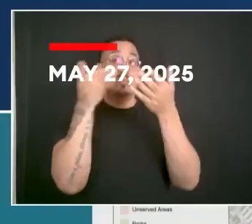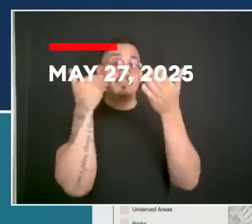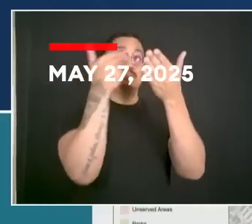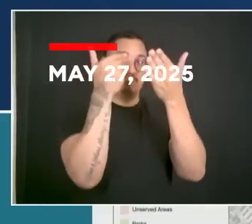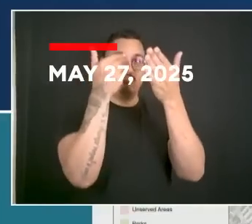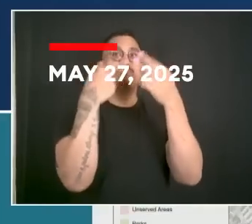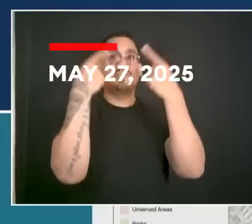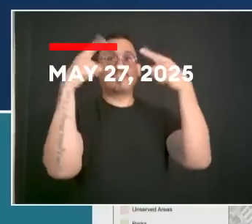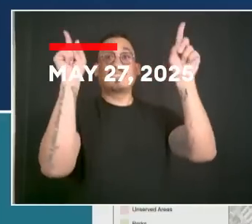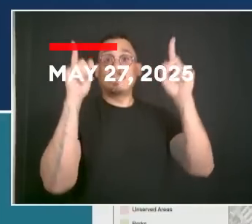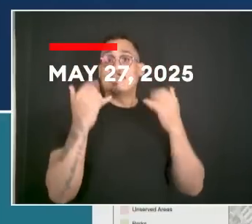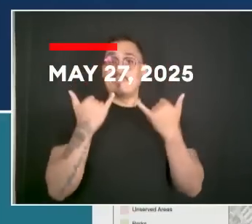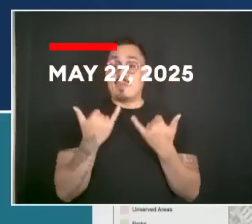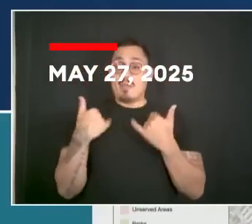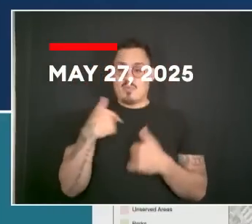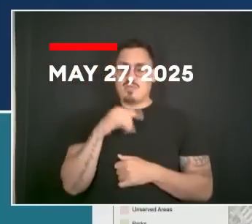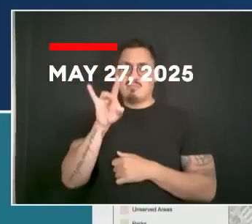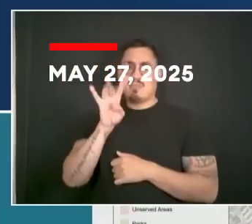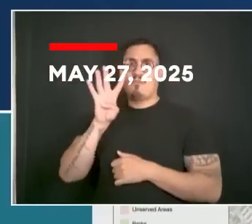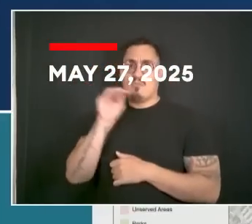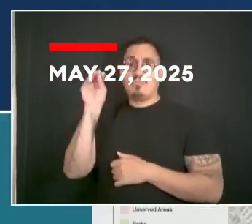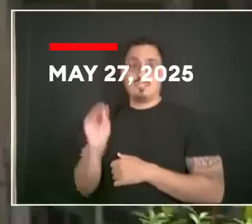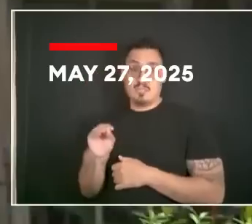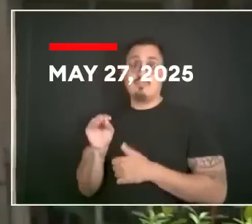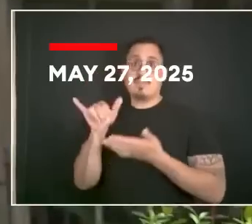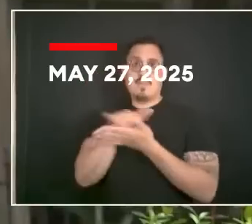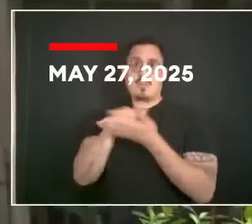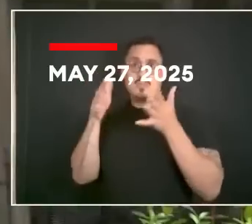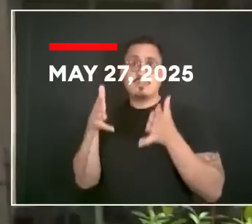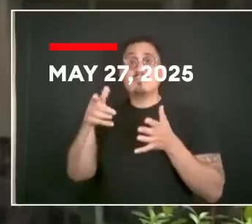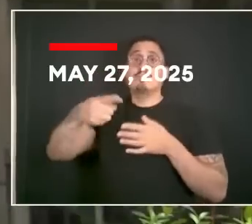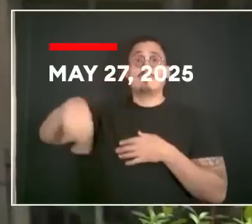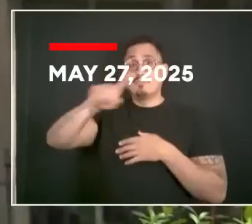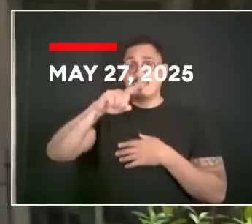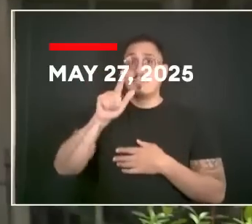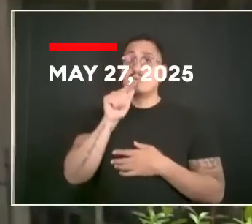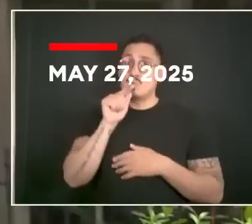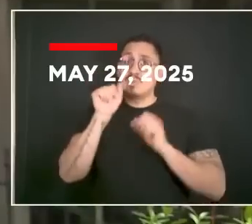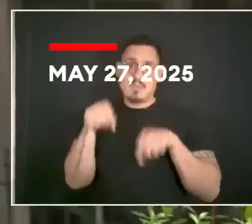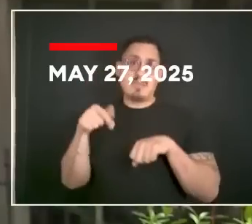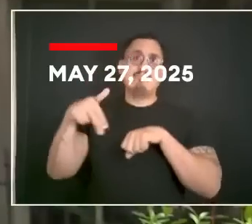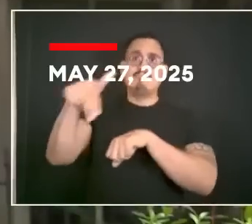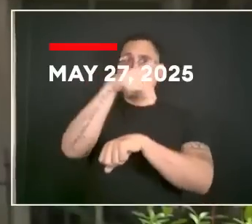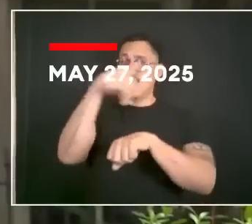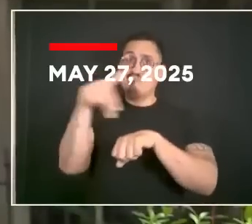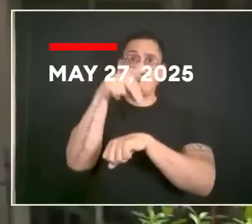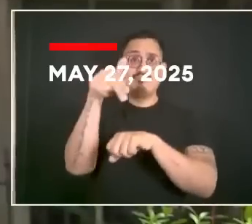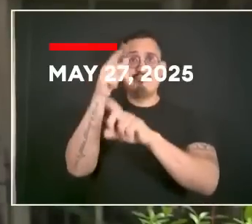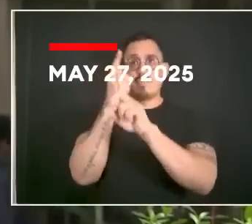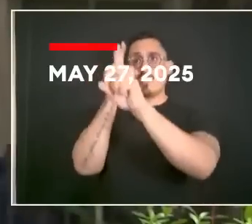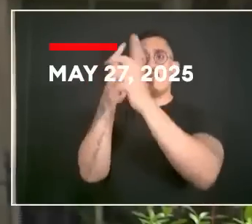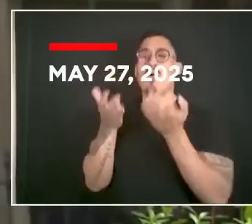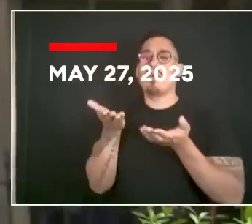84% of New Yorkers who are in walking distance of a park. We want to get to 85 by 2030, and we're moving in